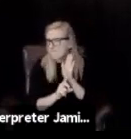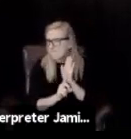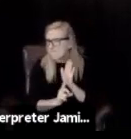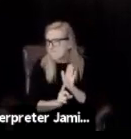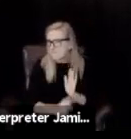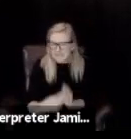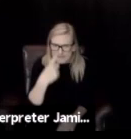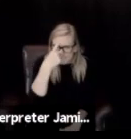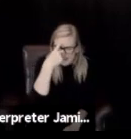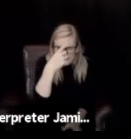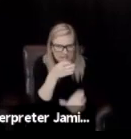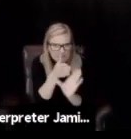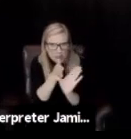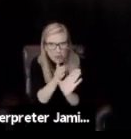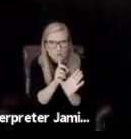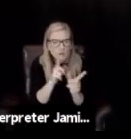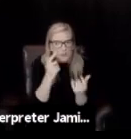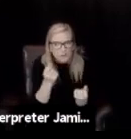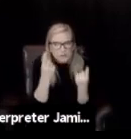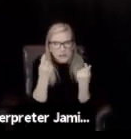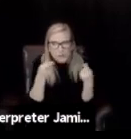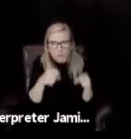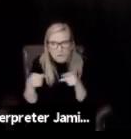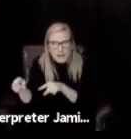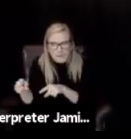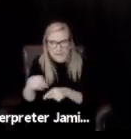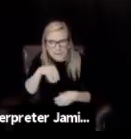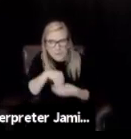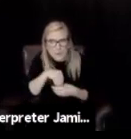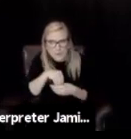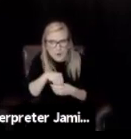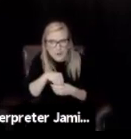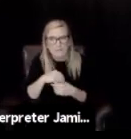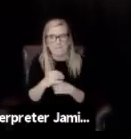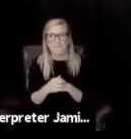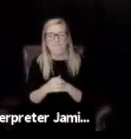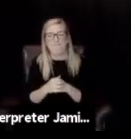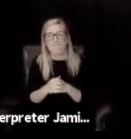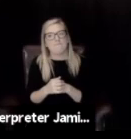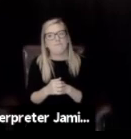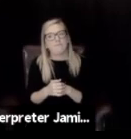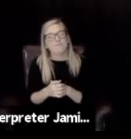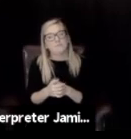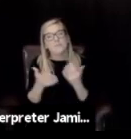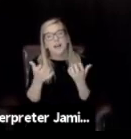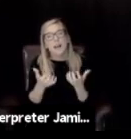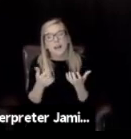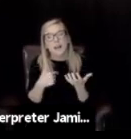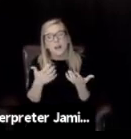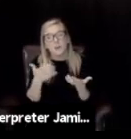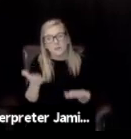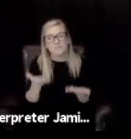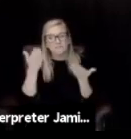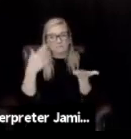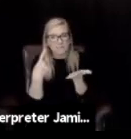psyche and to the understanding of what's happening internally. I am going to bring out the conversation that people are buzzing about, but nobody